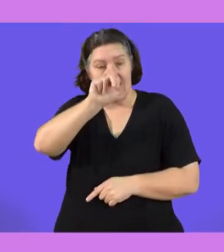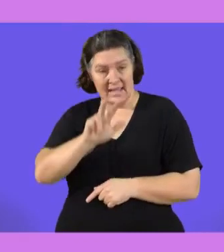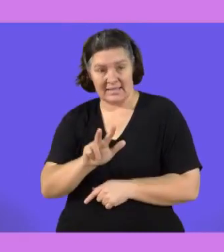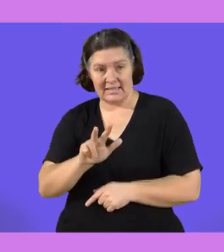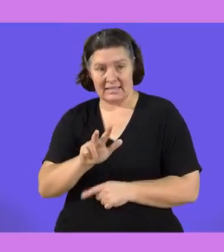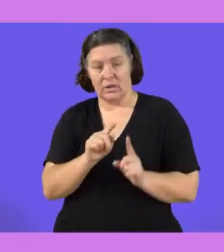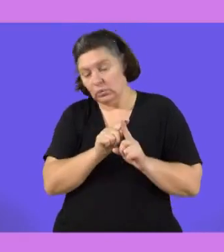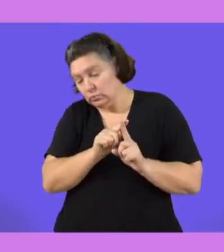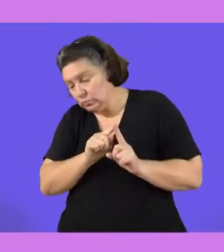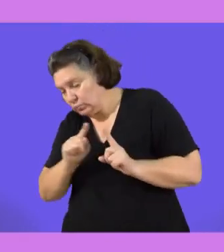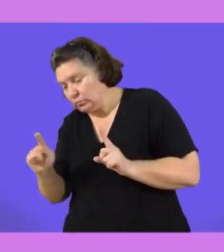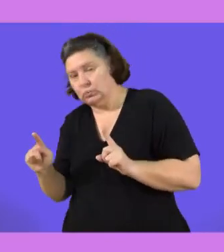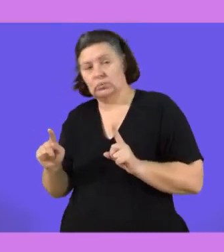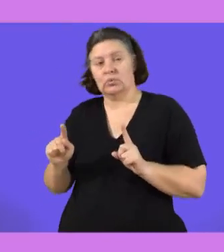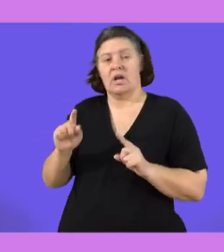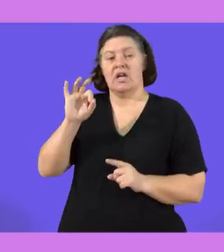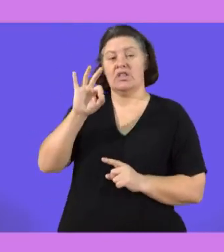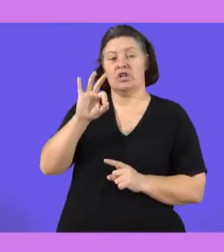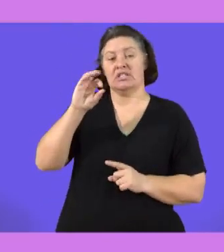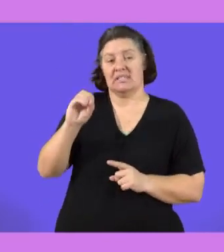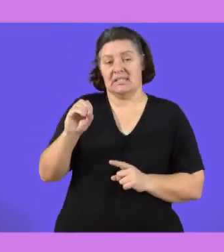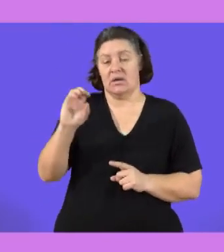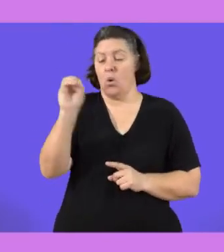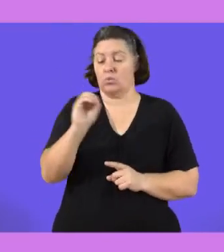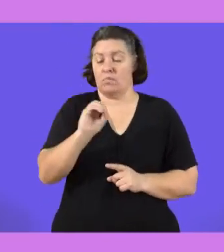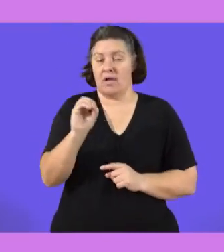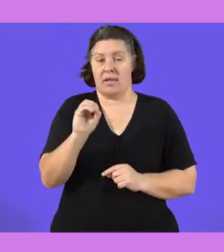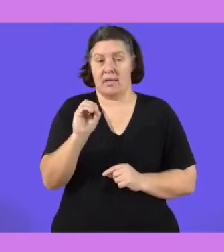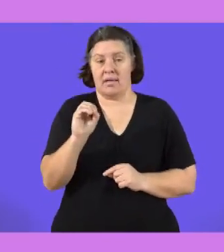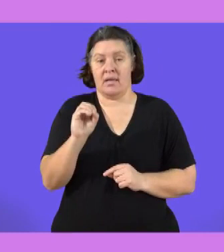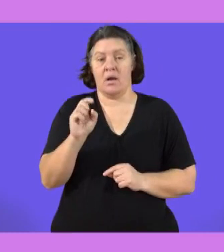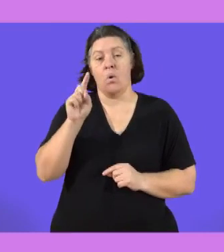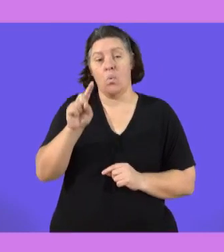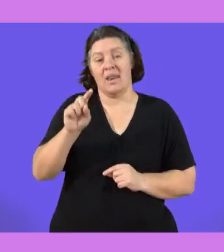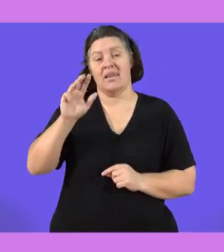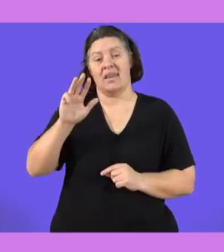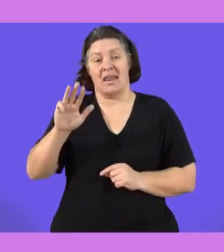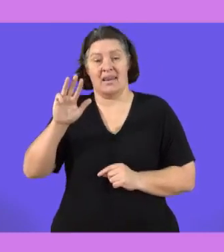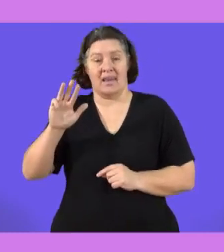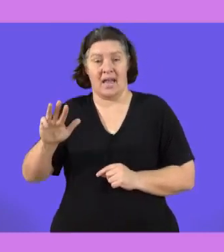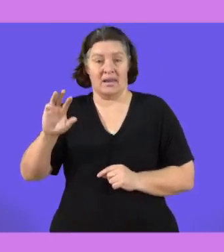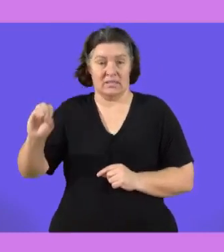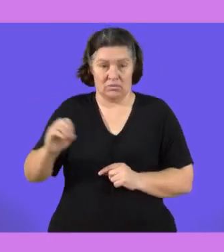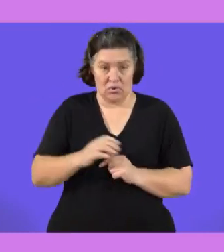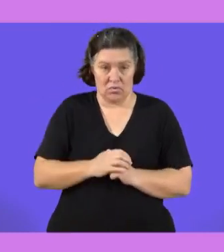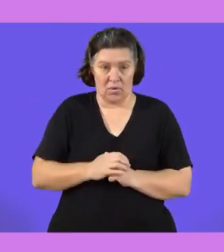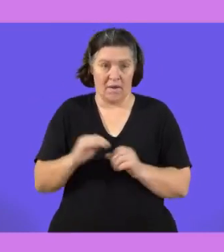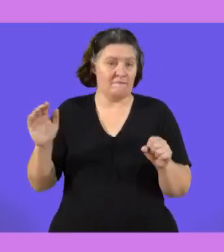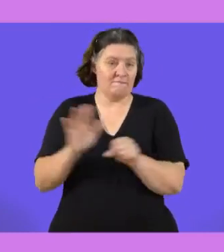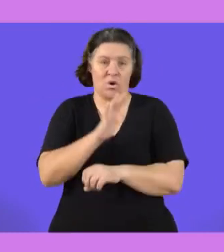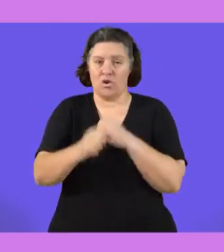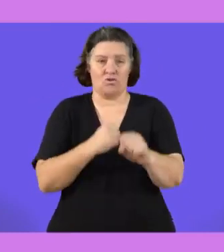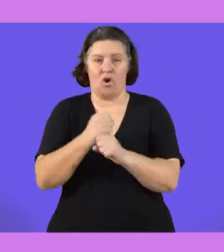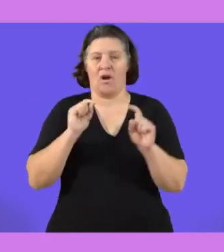1968 up until 30th of October 1990, remember I can't go a full